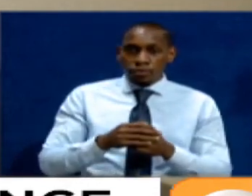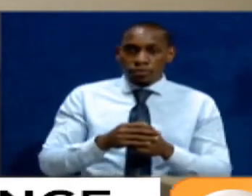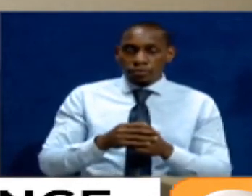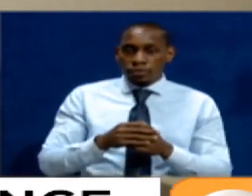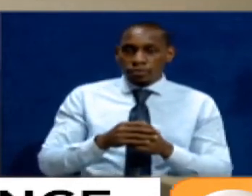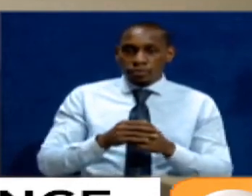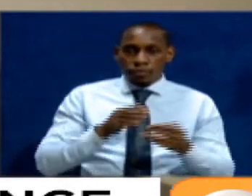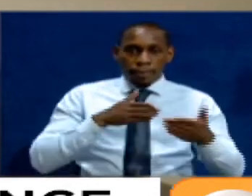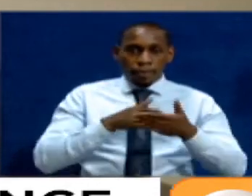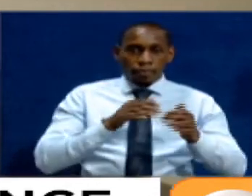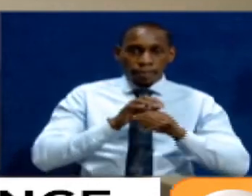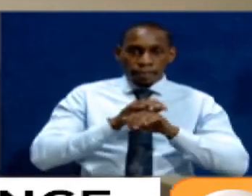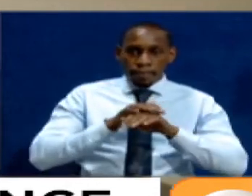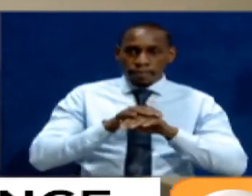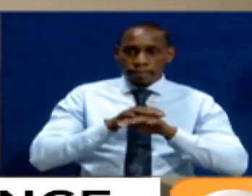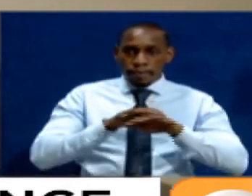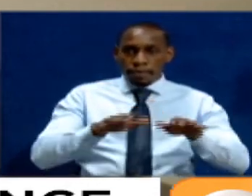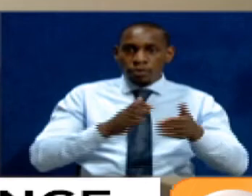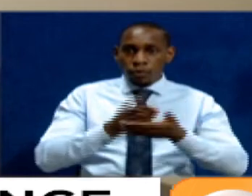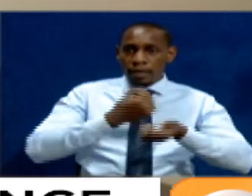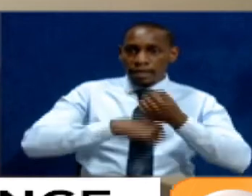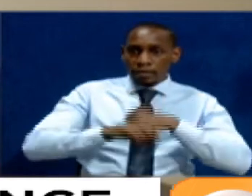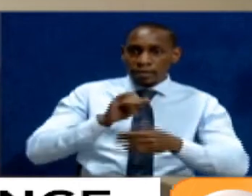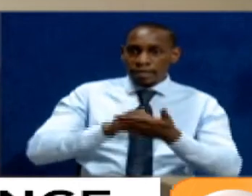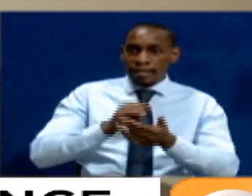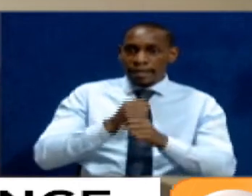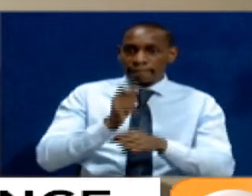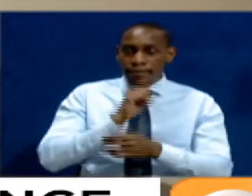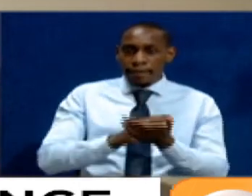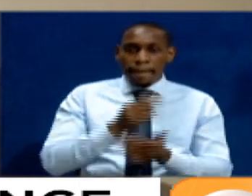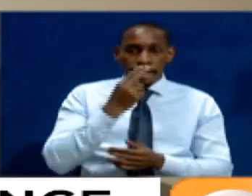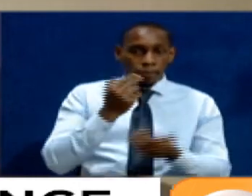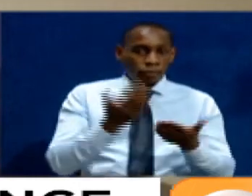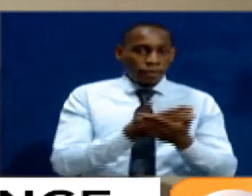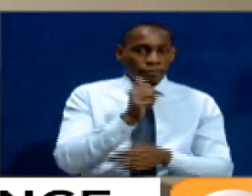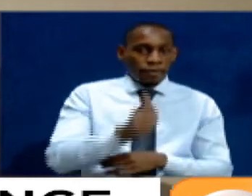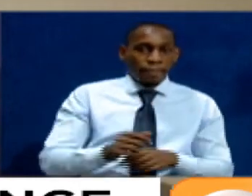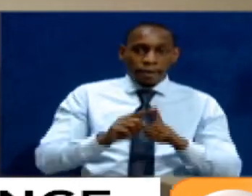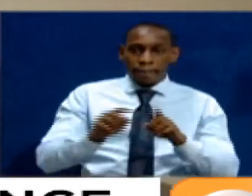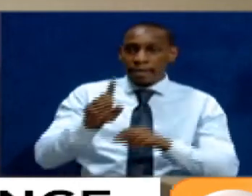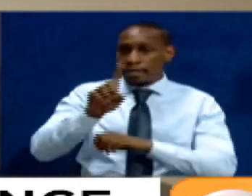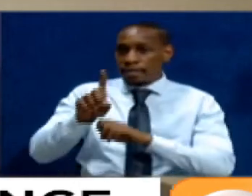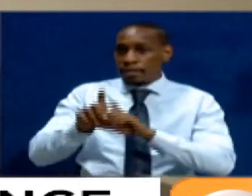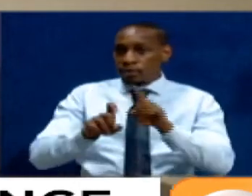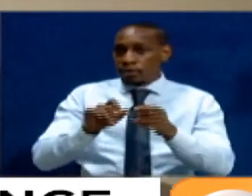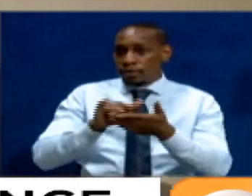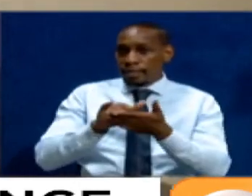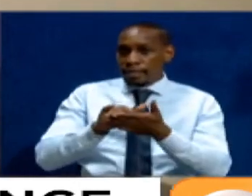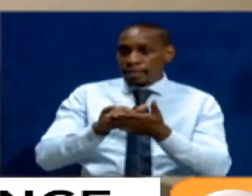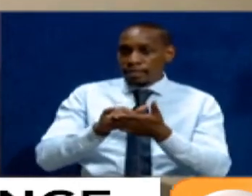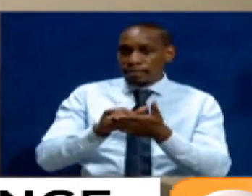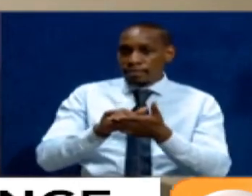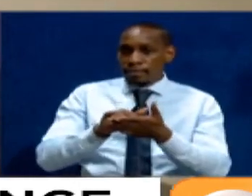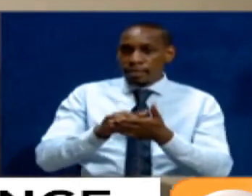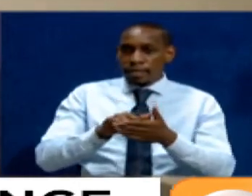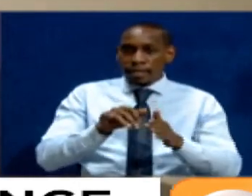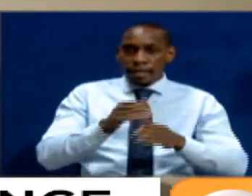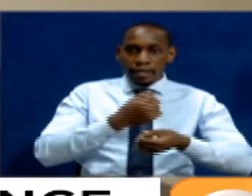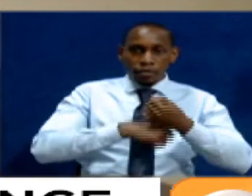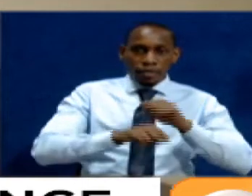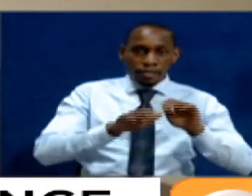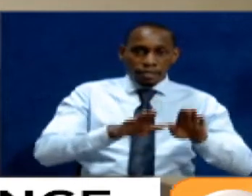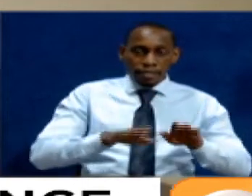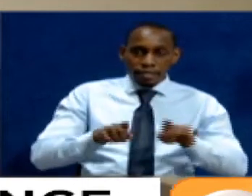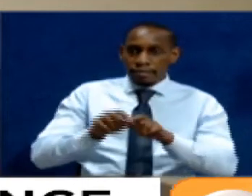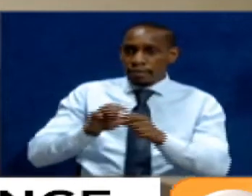by the precautions that we are taking. So flu is not gone. It's just that the precautions the very intense precautions